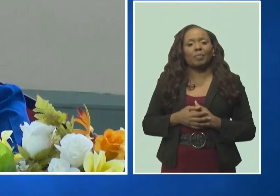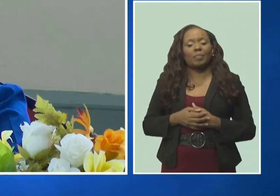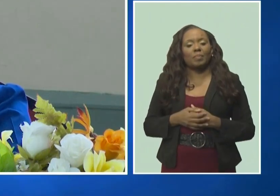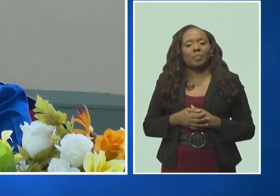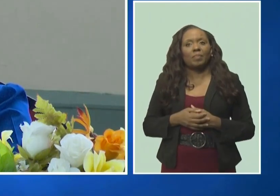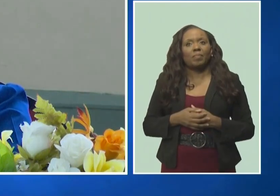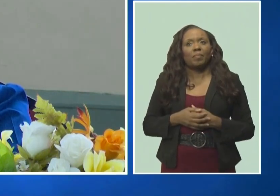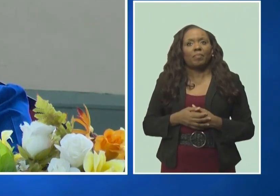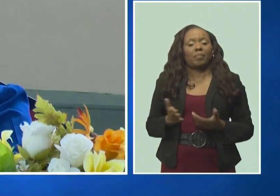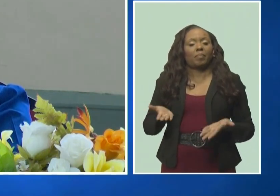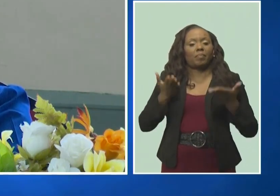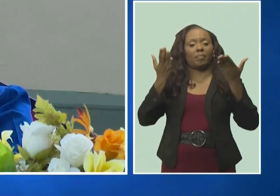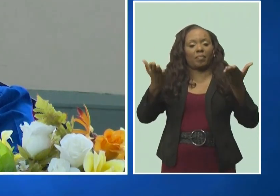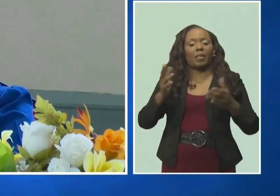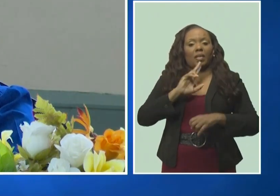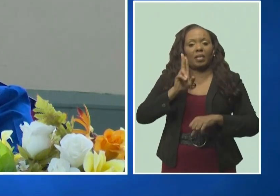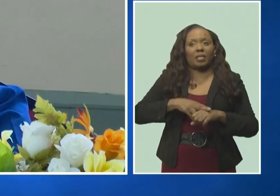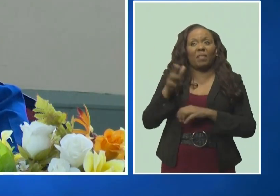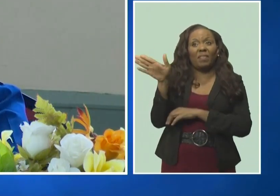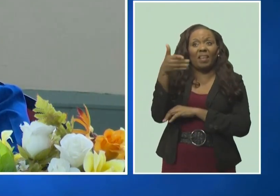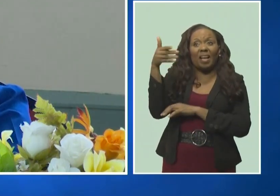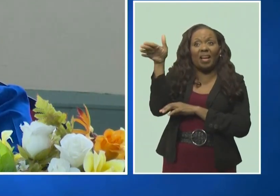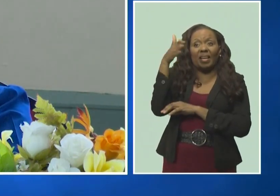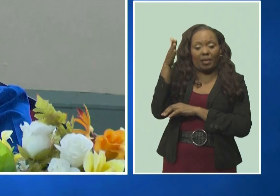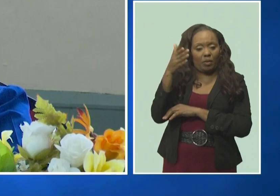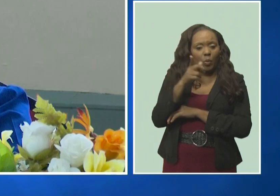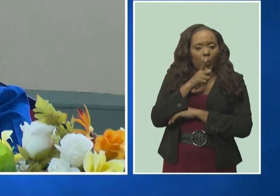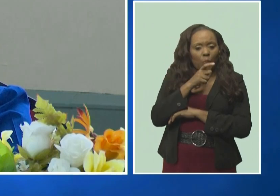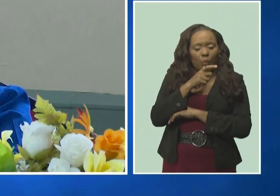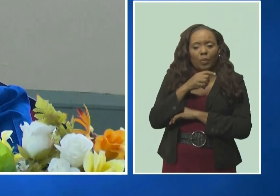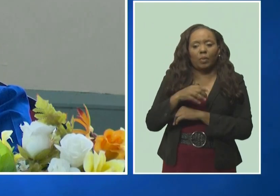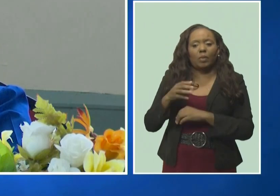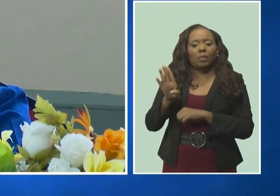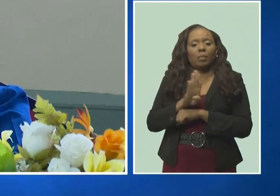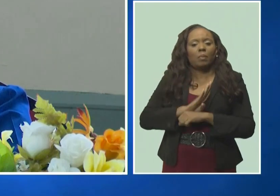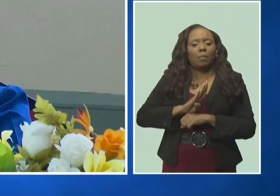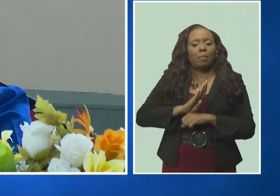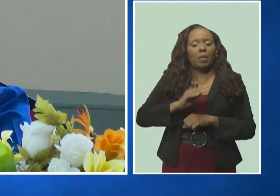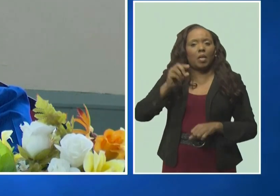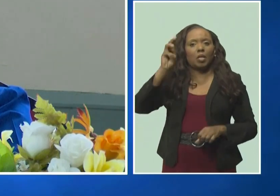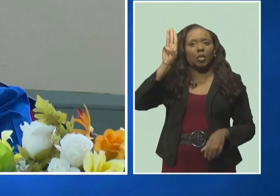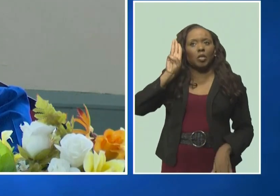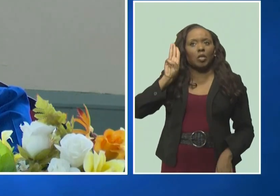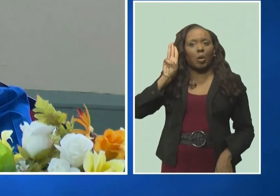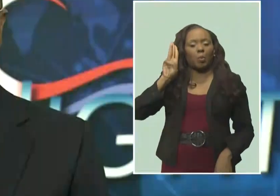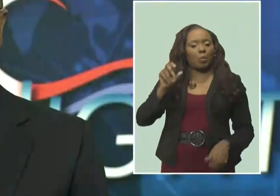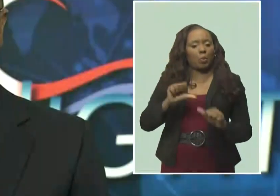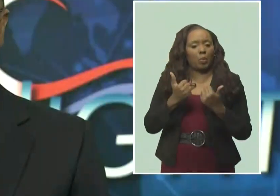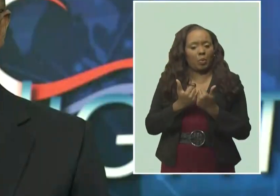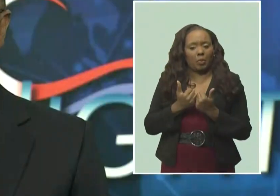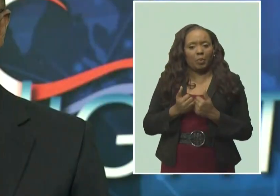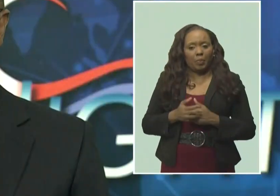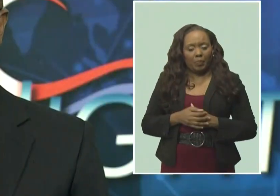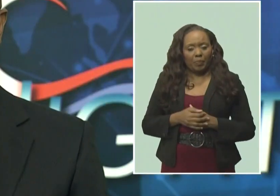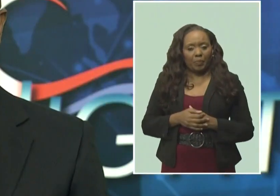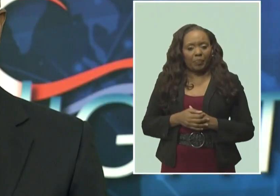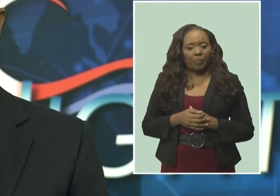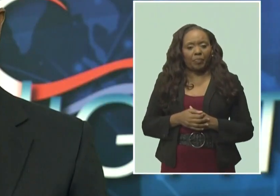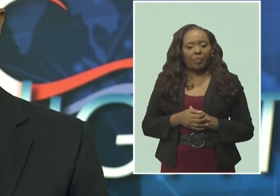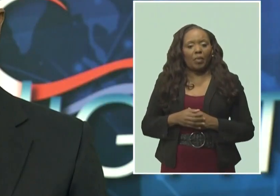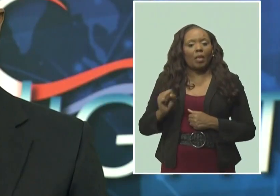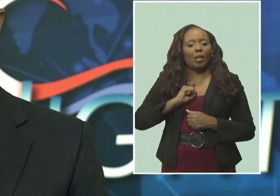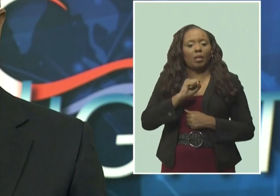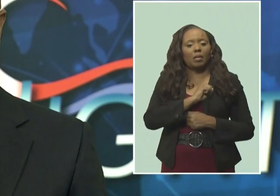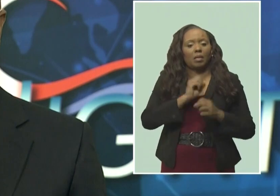presentation of the national flag this year will be done by the Barbados Scouts Association. And Senator